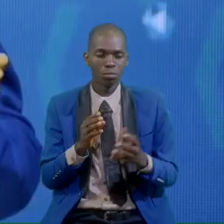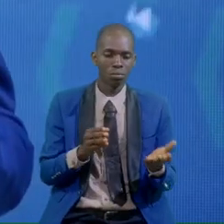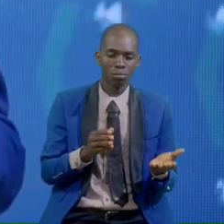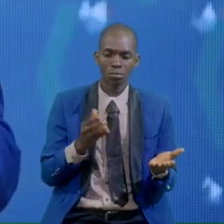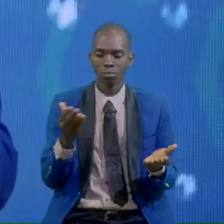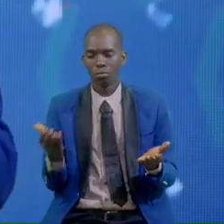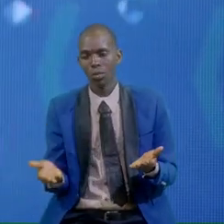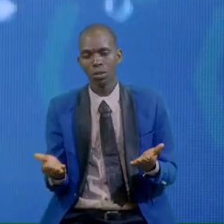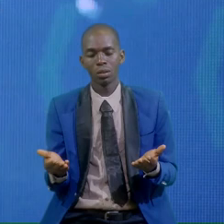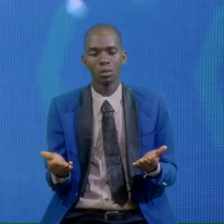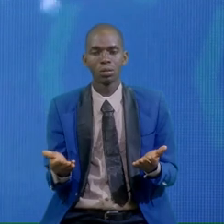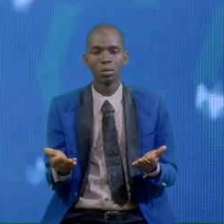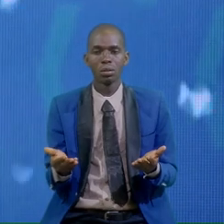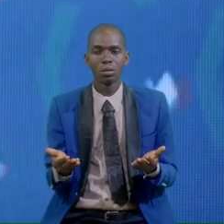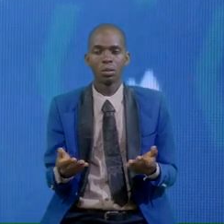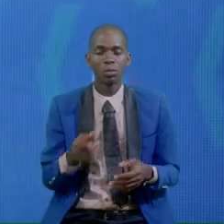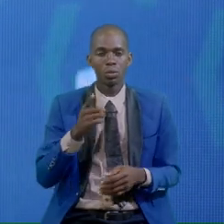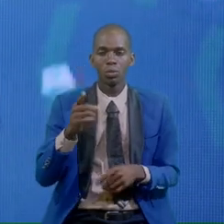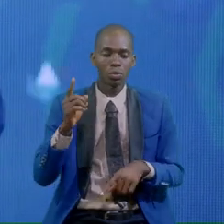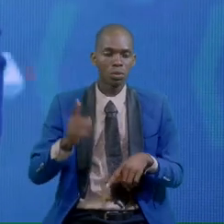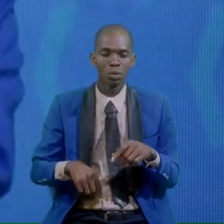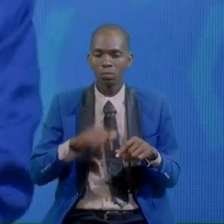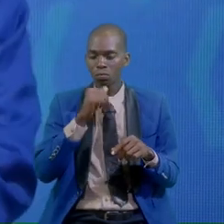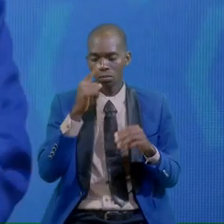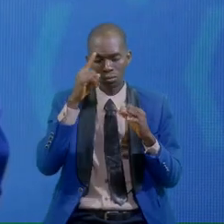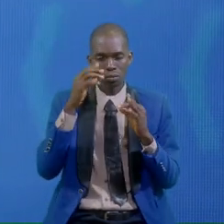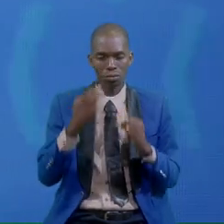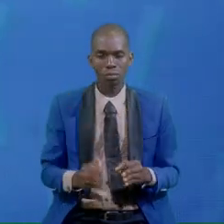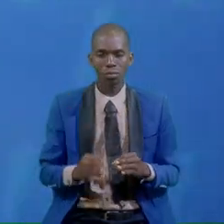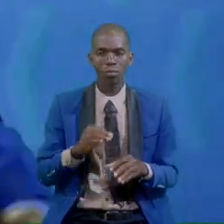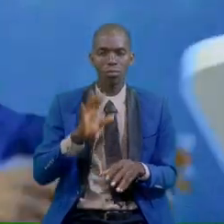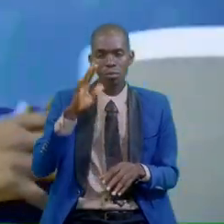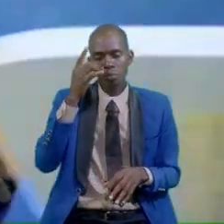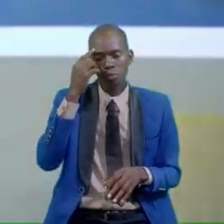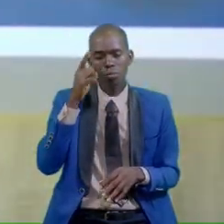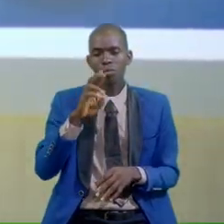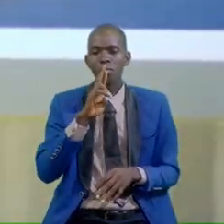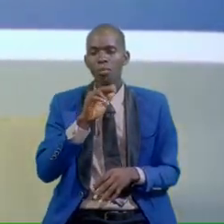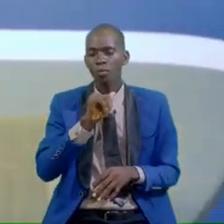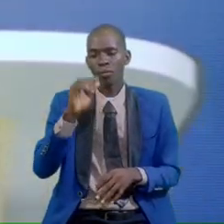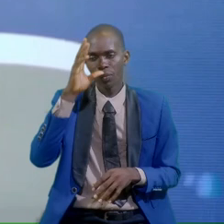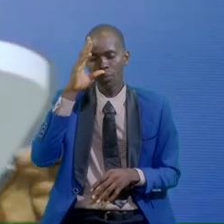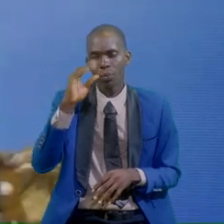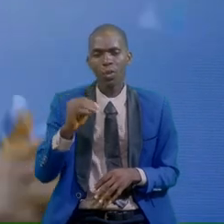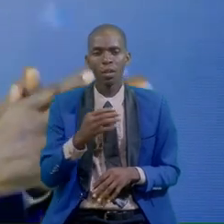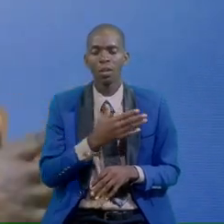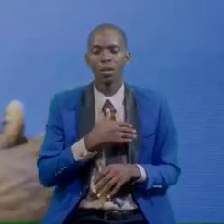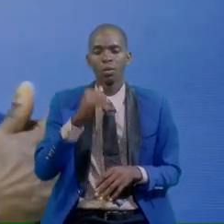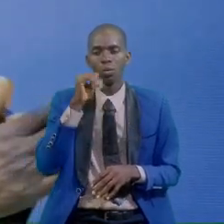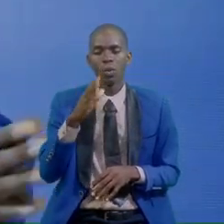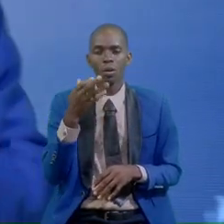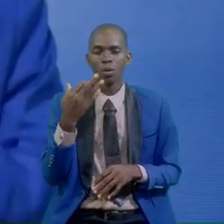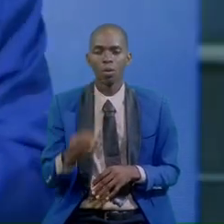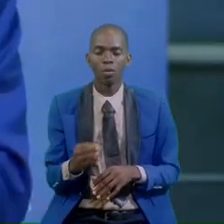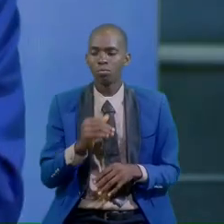are there, you cannot make up your mind. You are a man, you are a woman of indecision. You